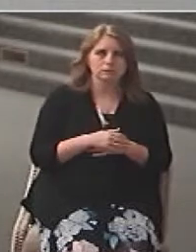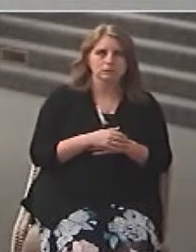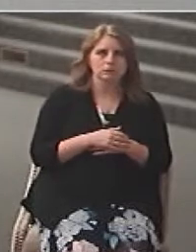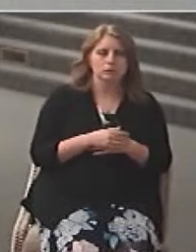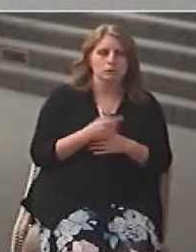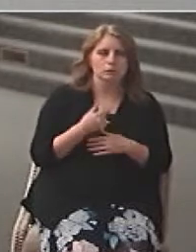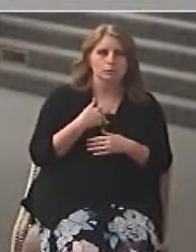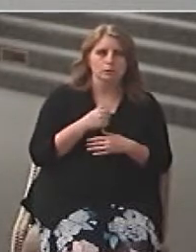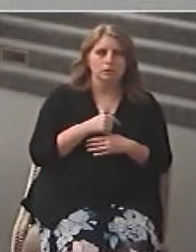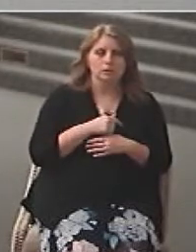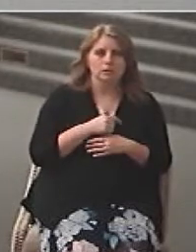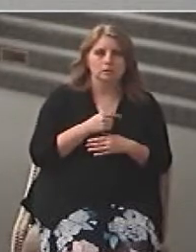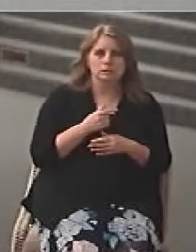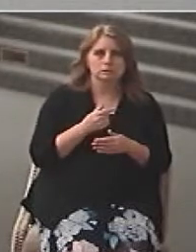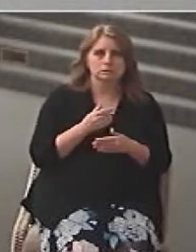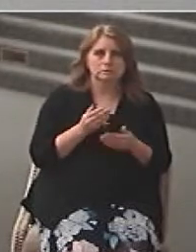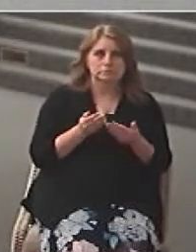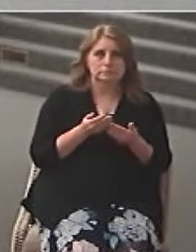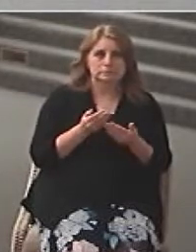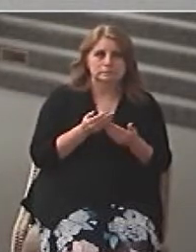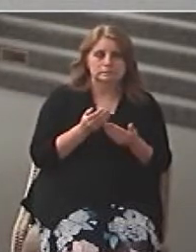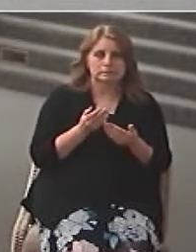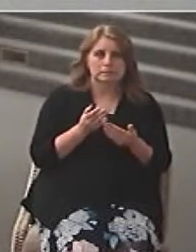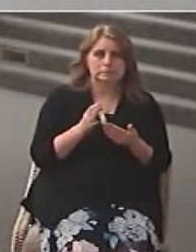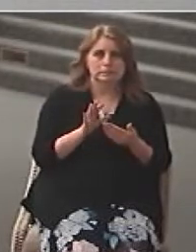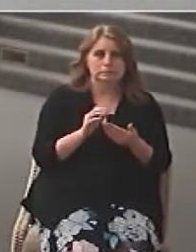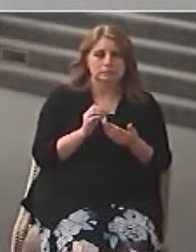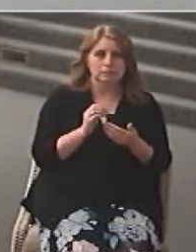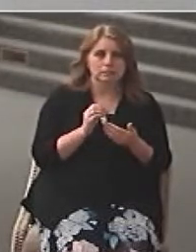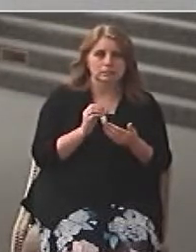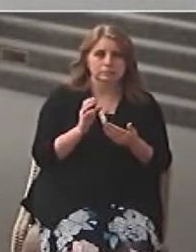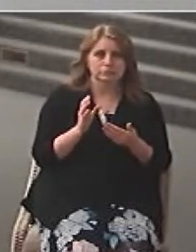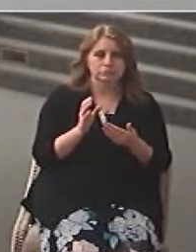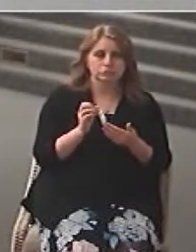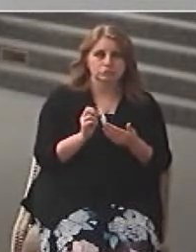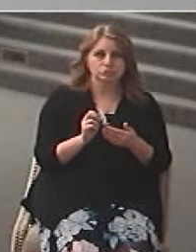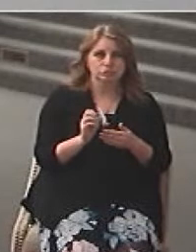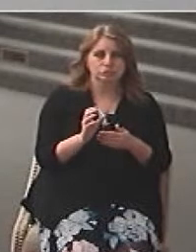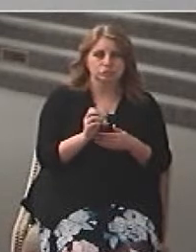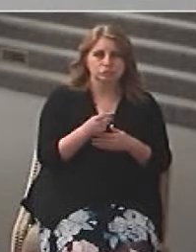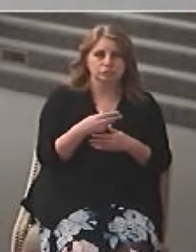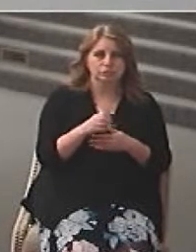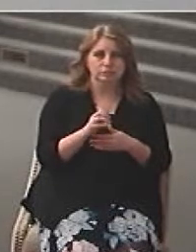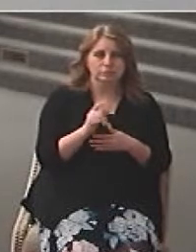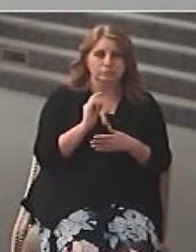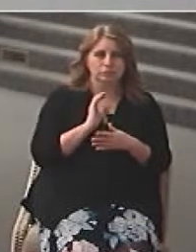we take a chance on our relationship, our fellowship with God being severed.